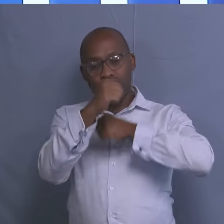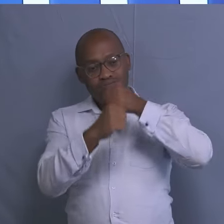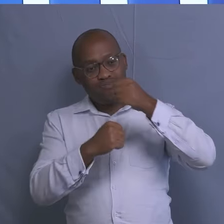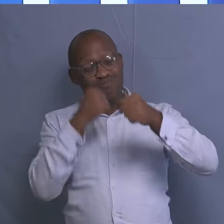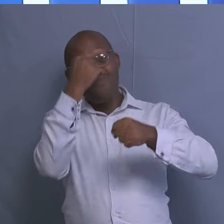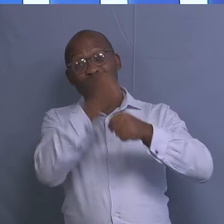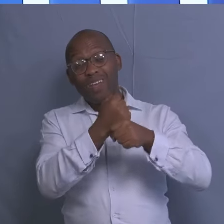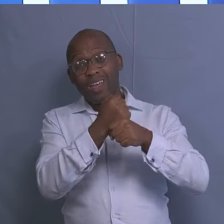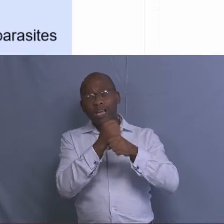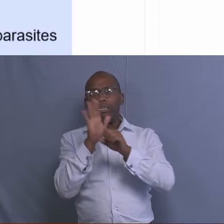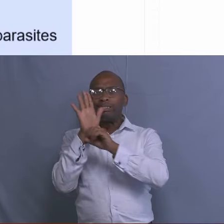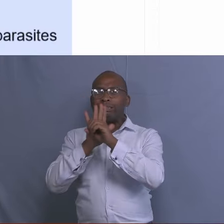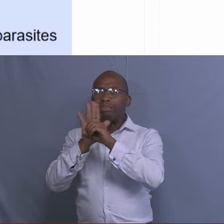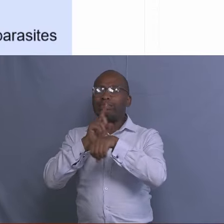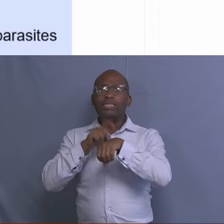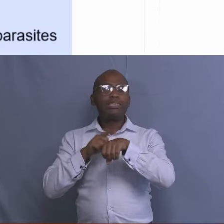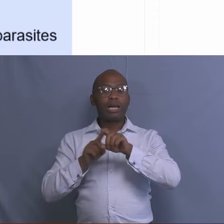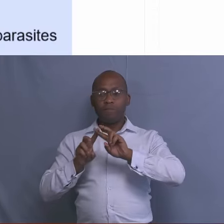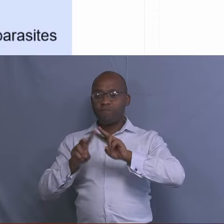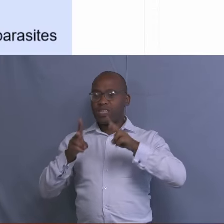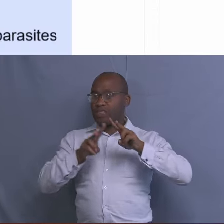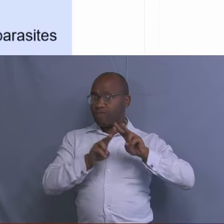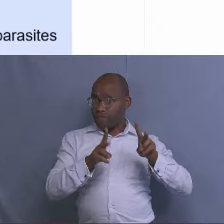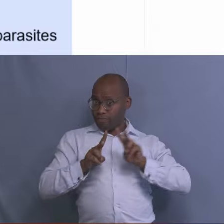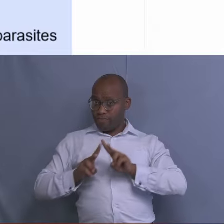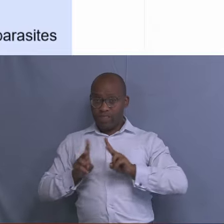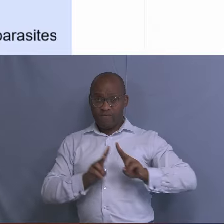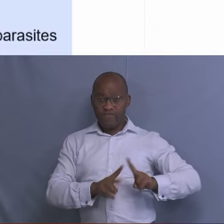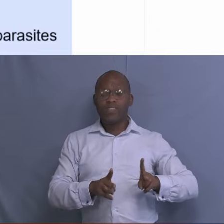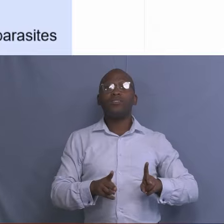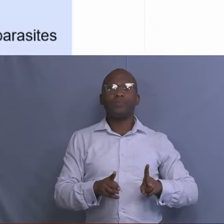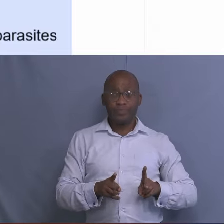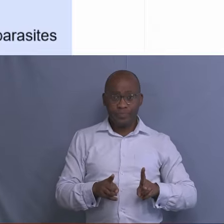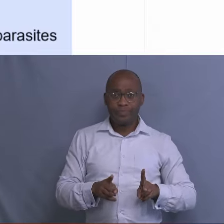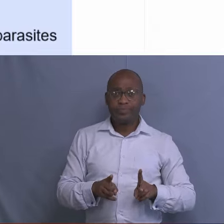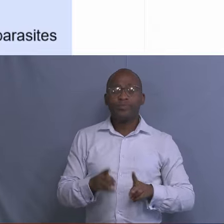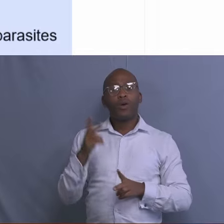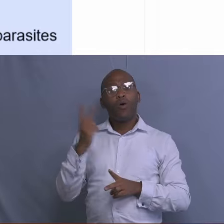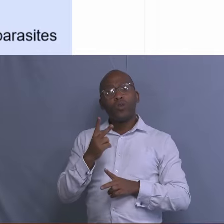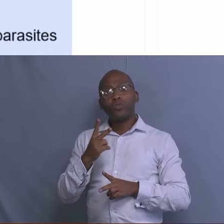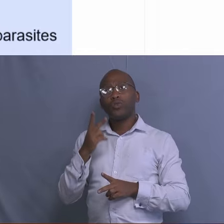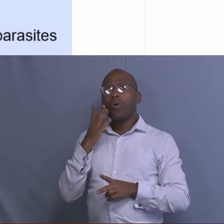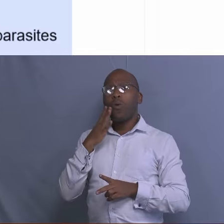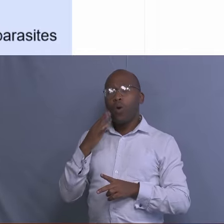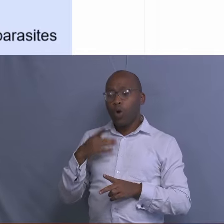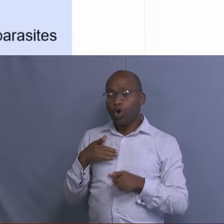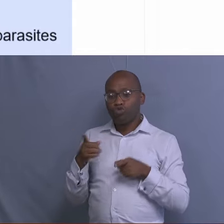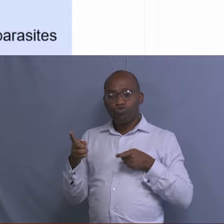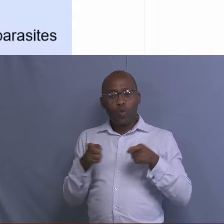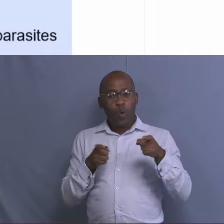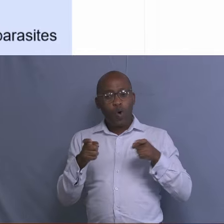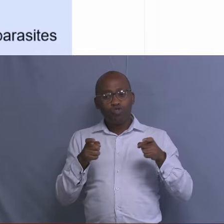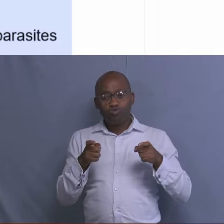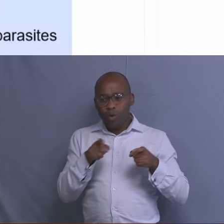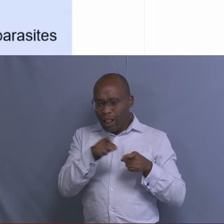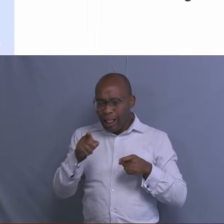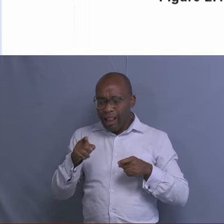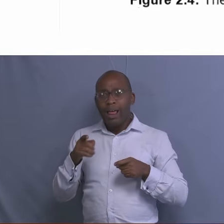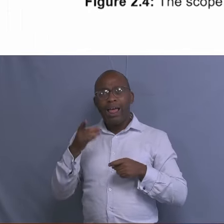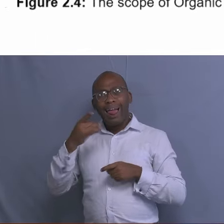carrying capacity. Then difficult to control diseases and parasites. That is the